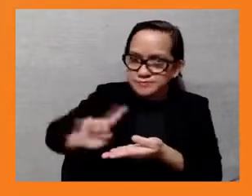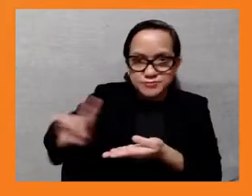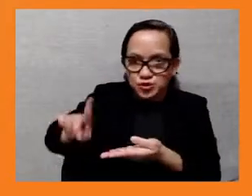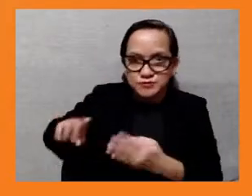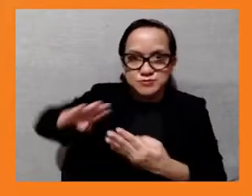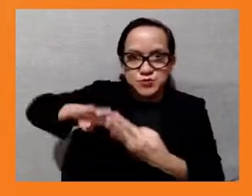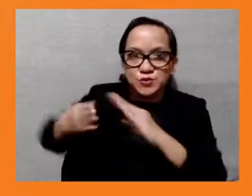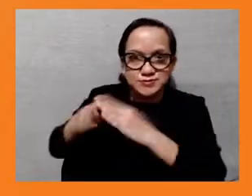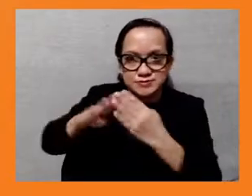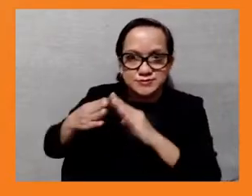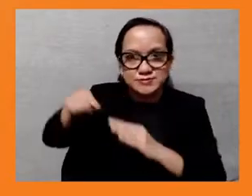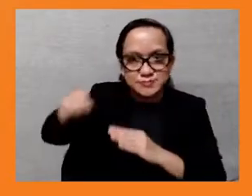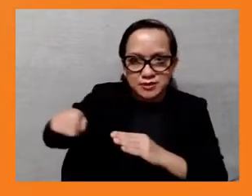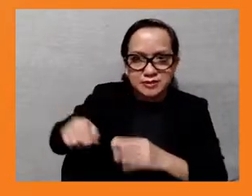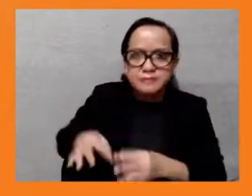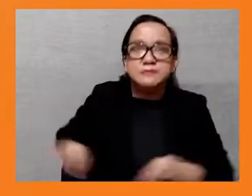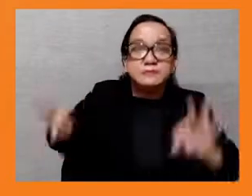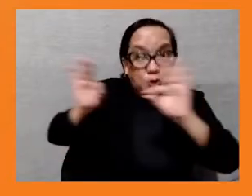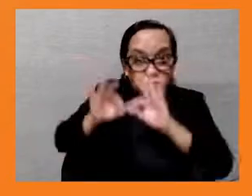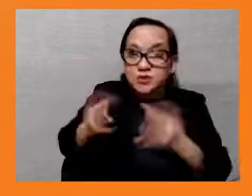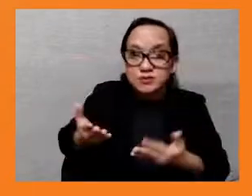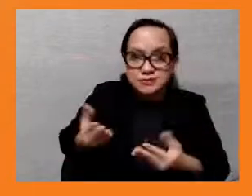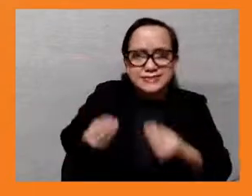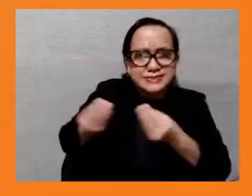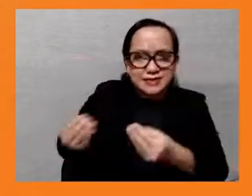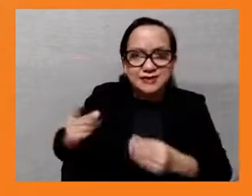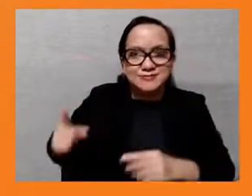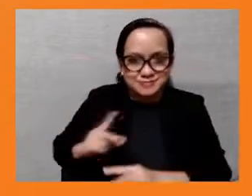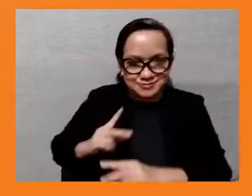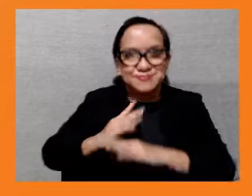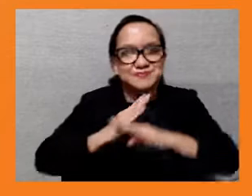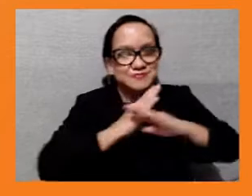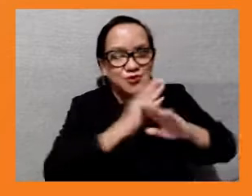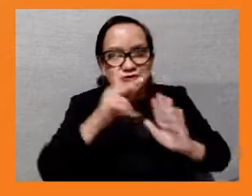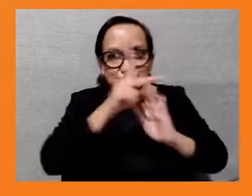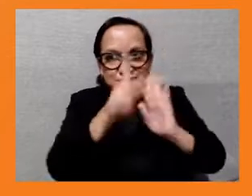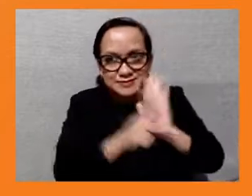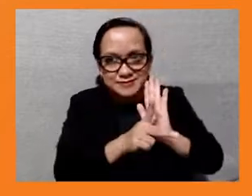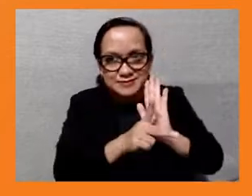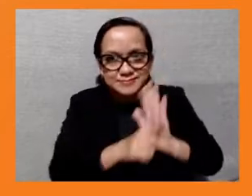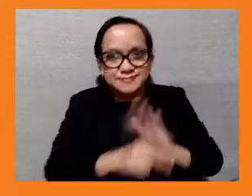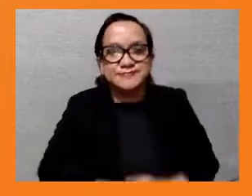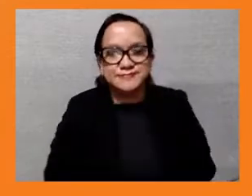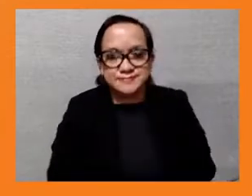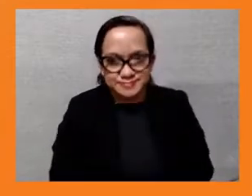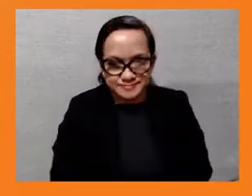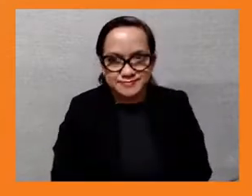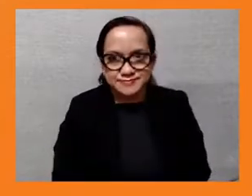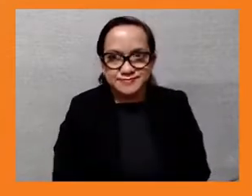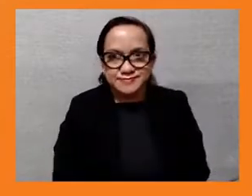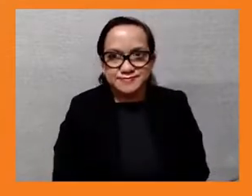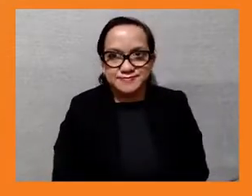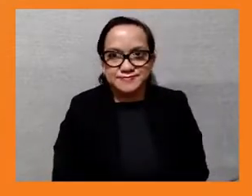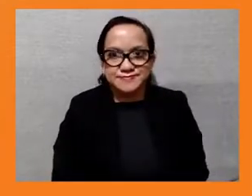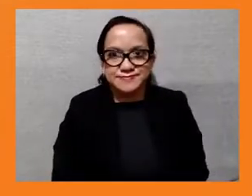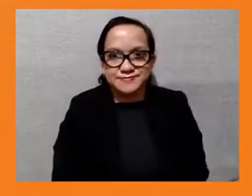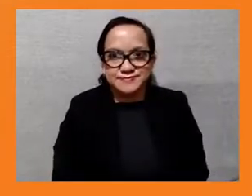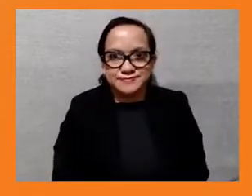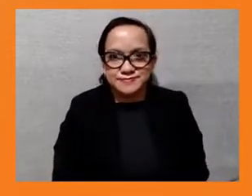Forum on ADB and CSO. As you know, Tanaho Hydropower Limited was established as a subsidiary company of Nepal